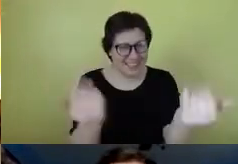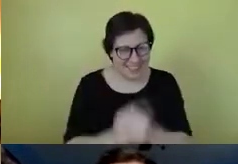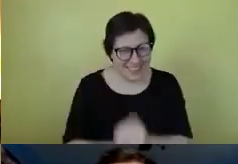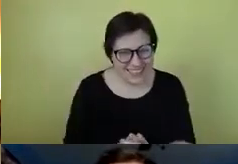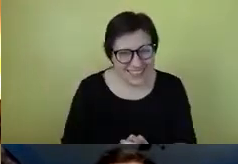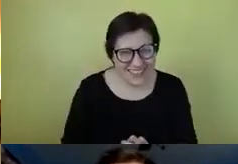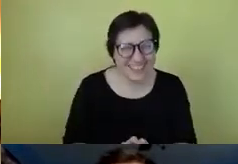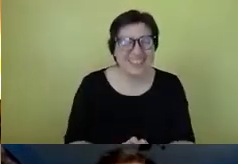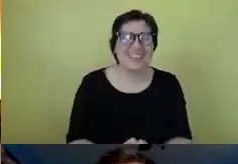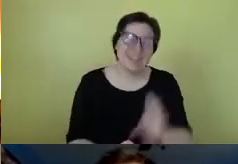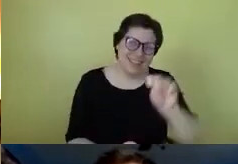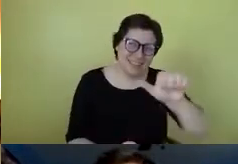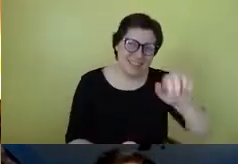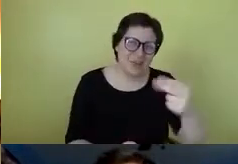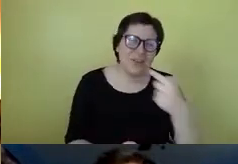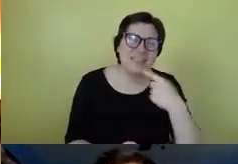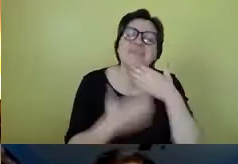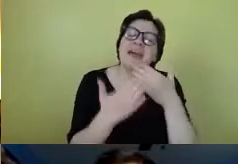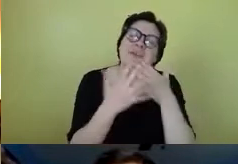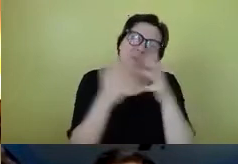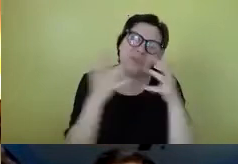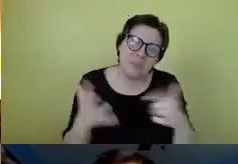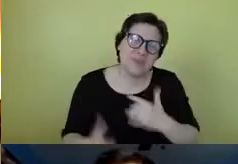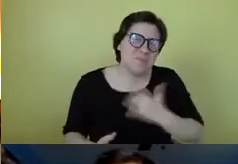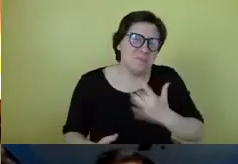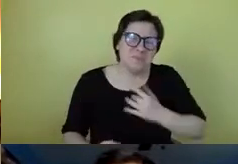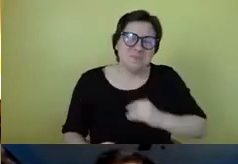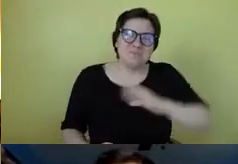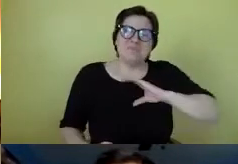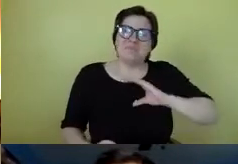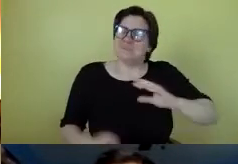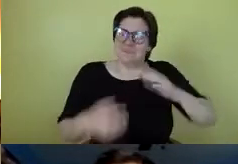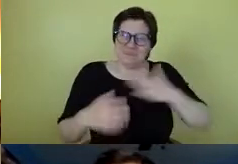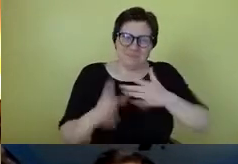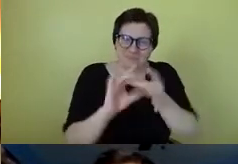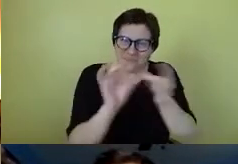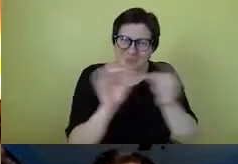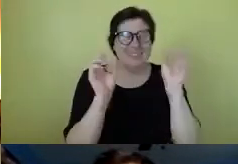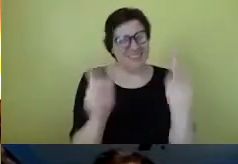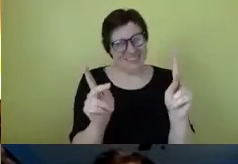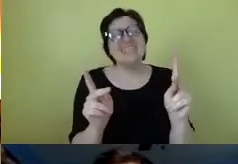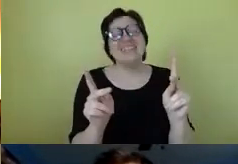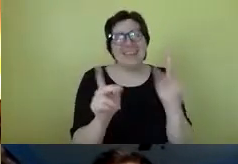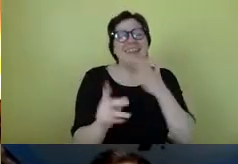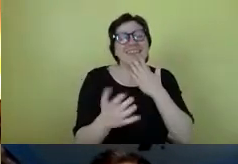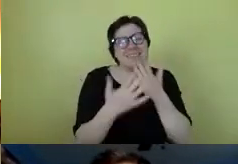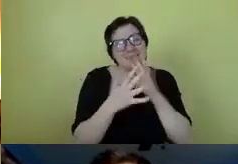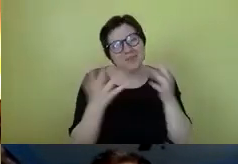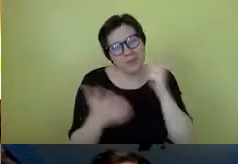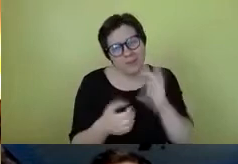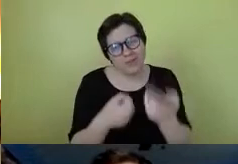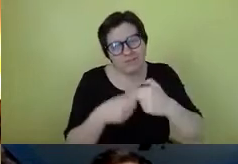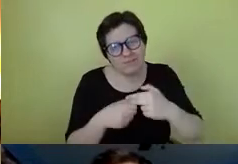so much. I feel so wonderful being able to speak. No, thank you so much for coming and talking